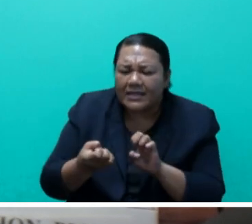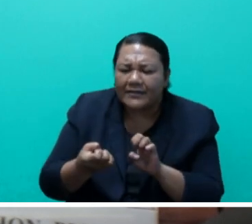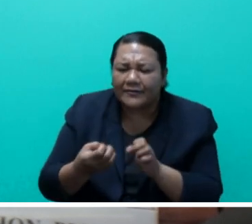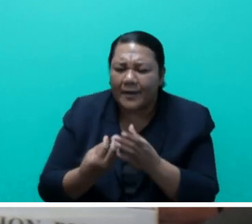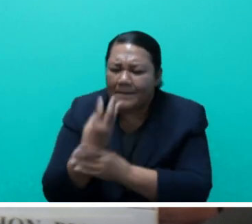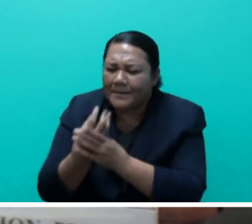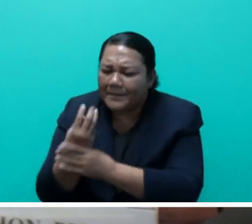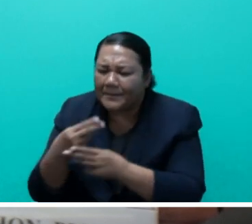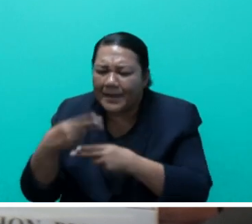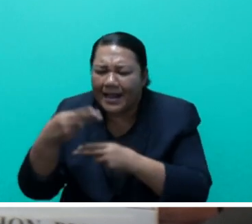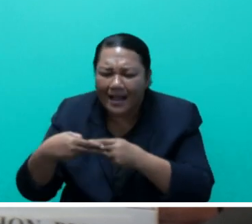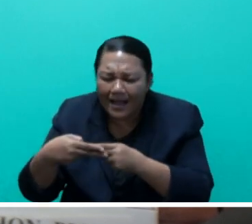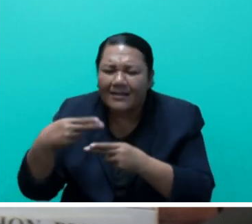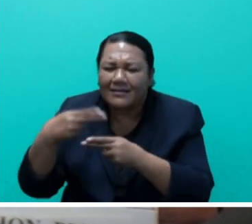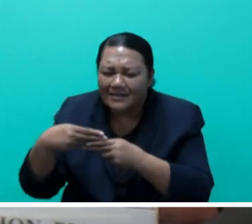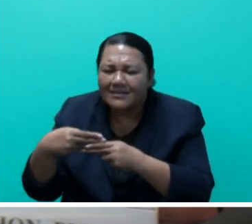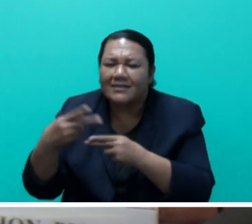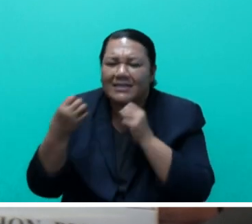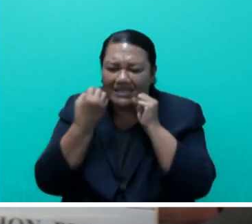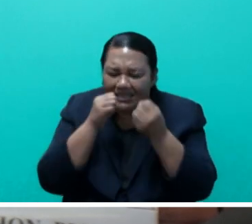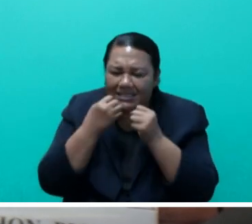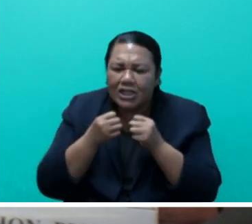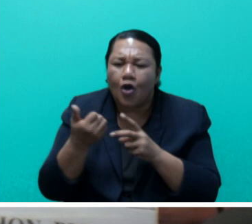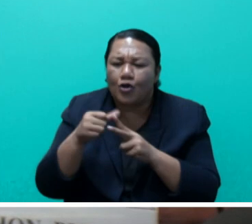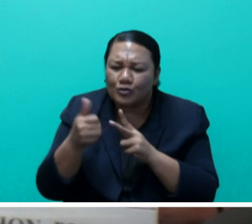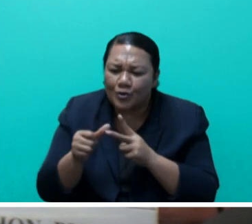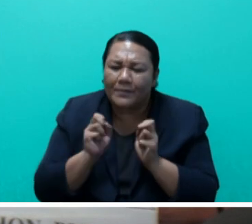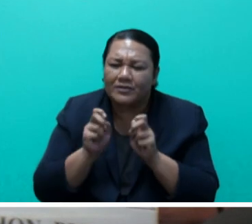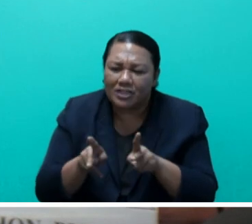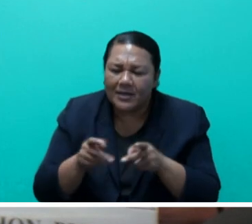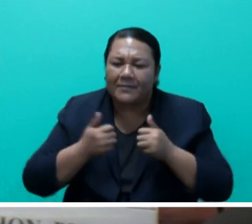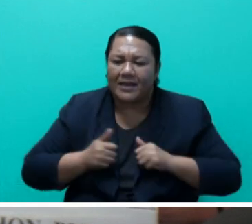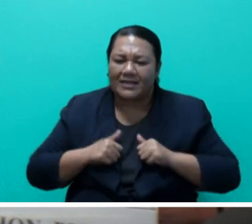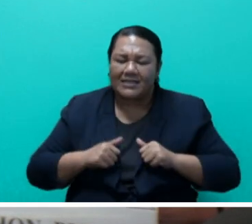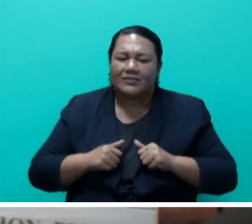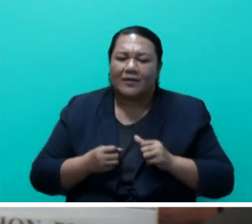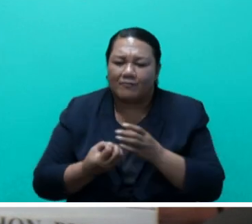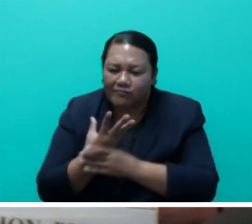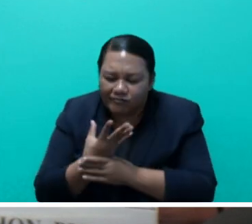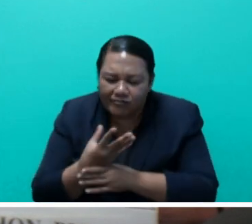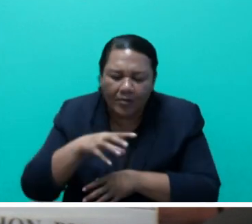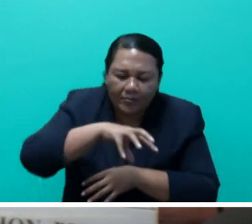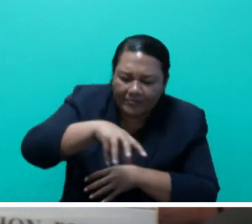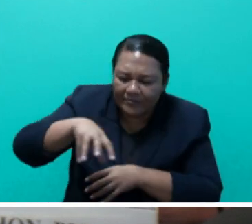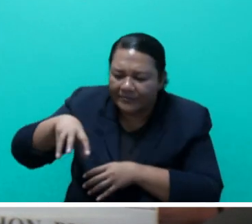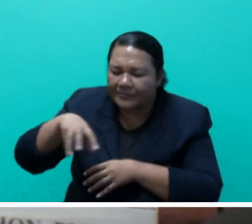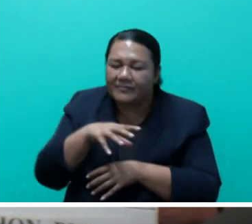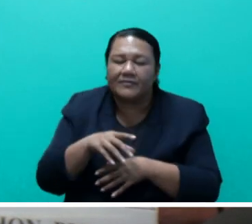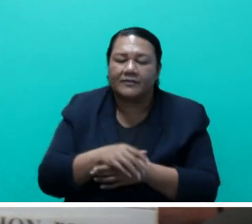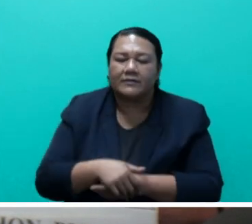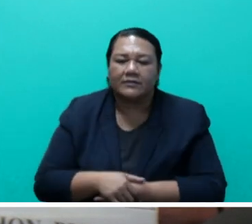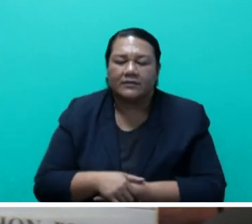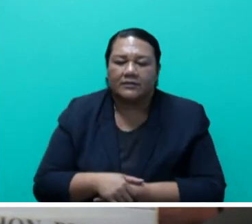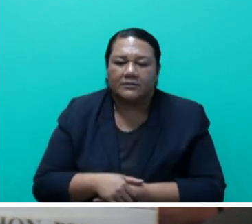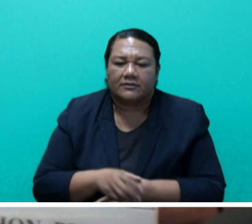crop diversification opportunities, practice of crop rotation and intercropping, best and